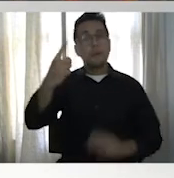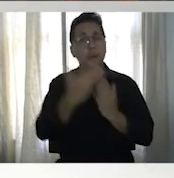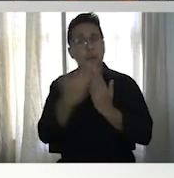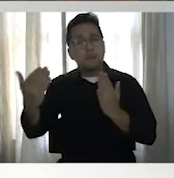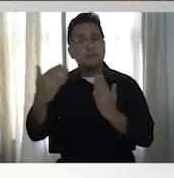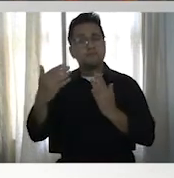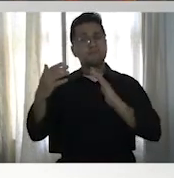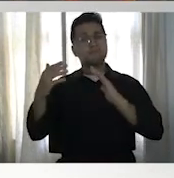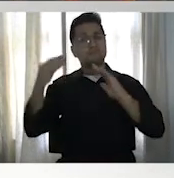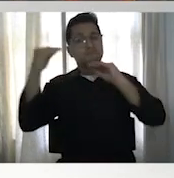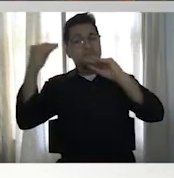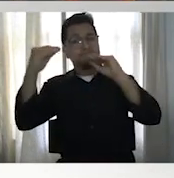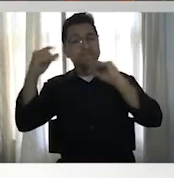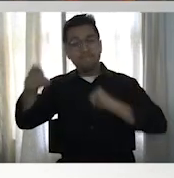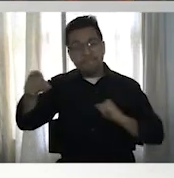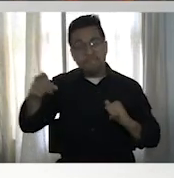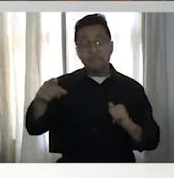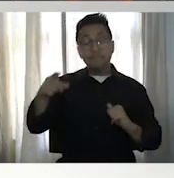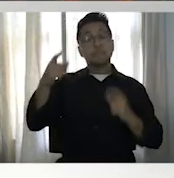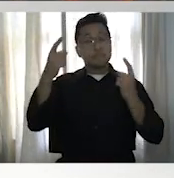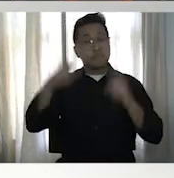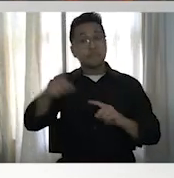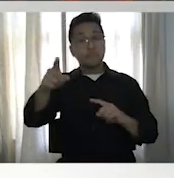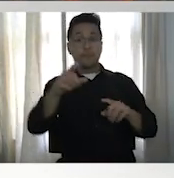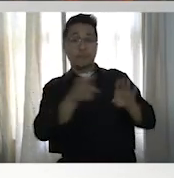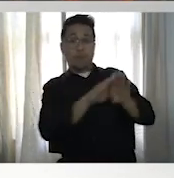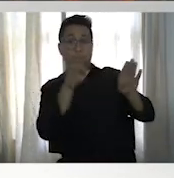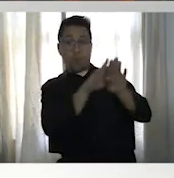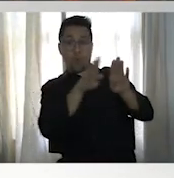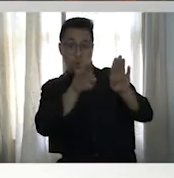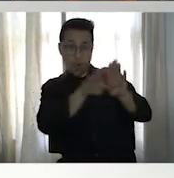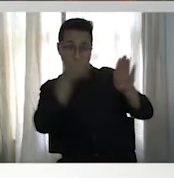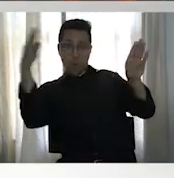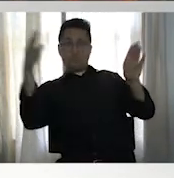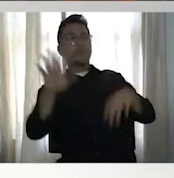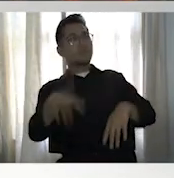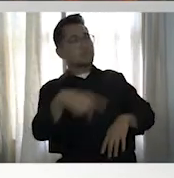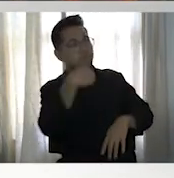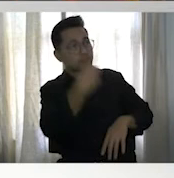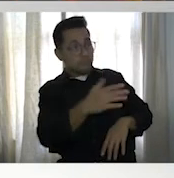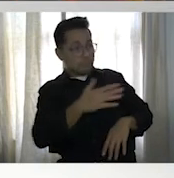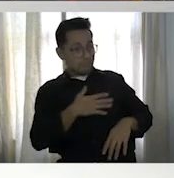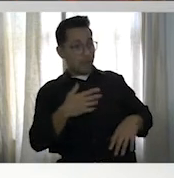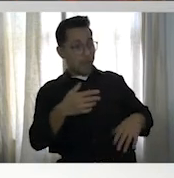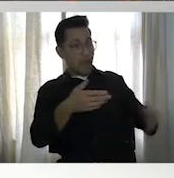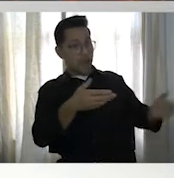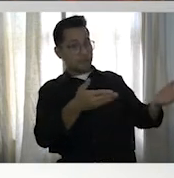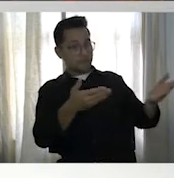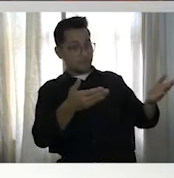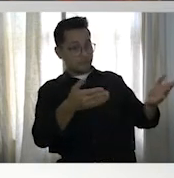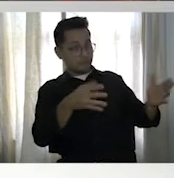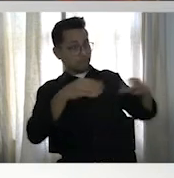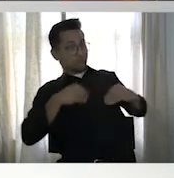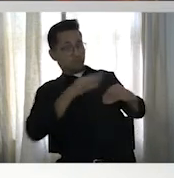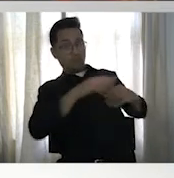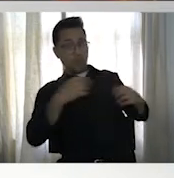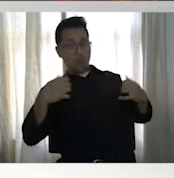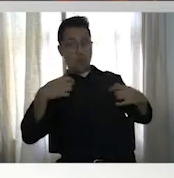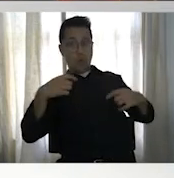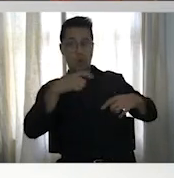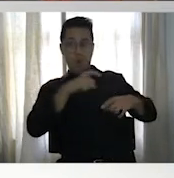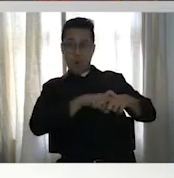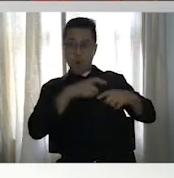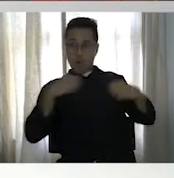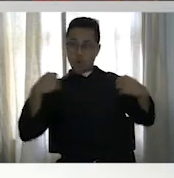they taught the young adults is when you open the door is, may I take your coat? It's very polite. That's a rule. That's a social